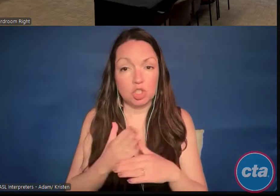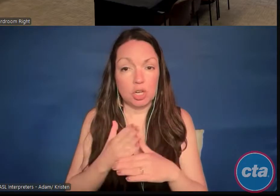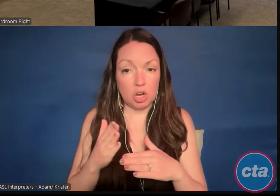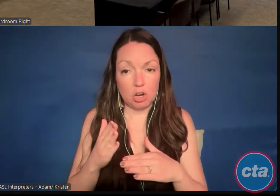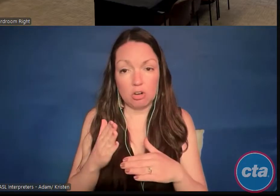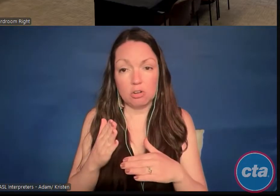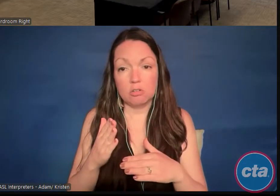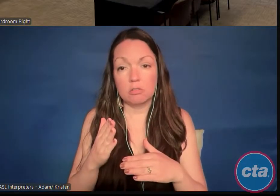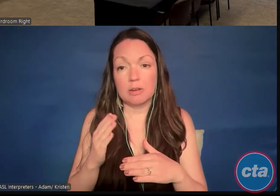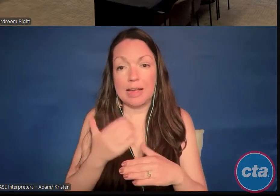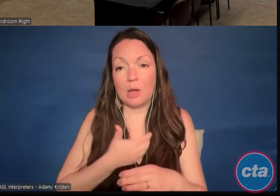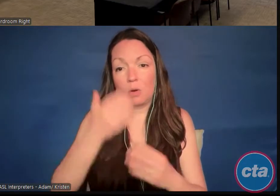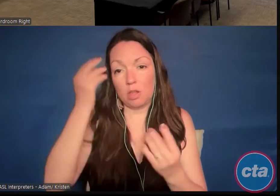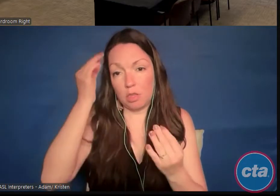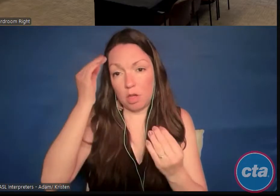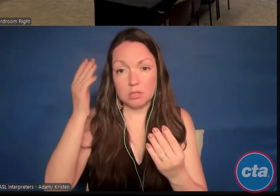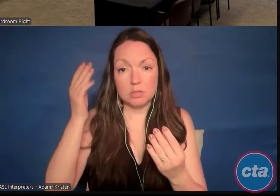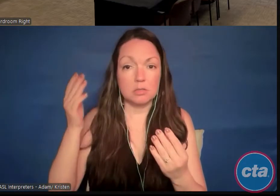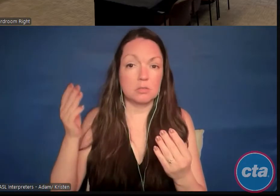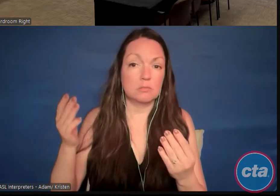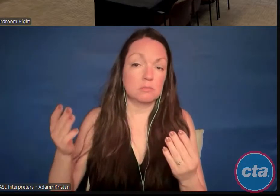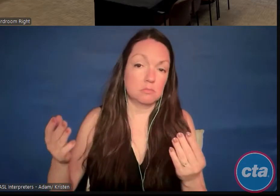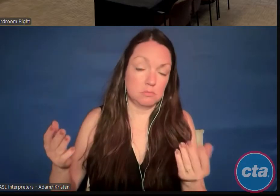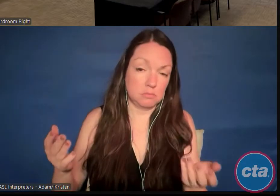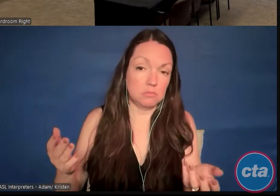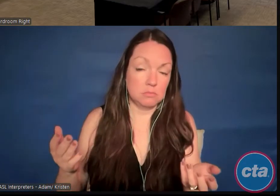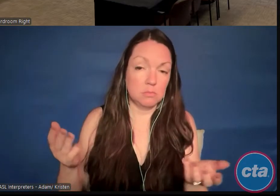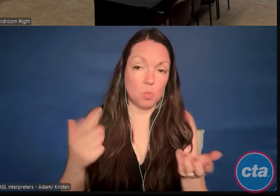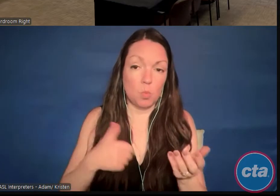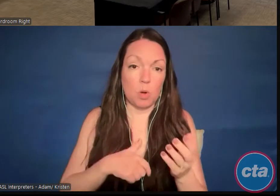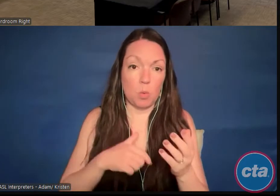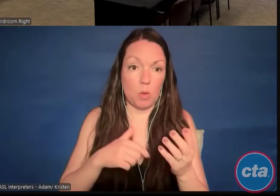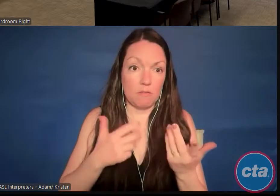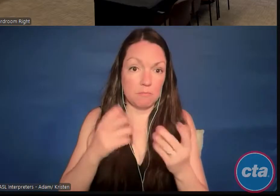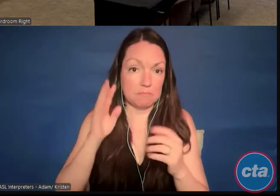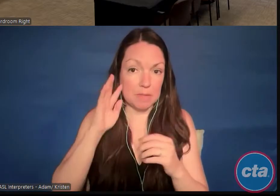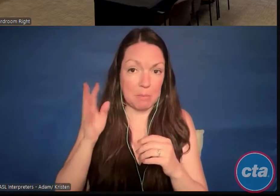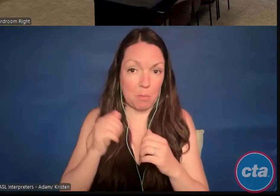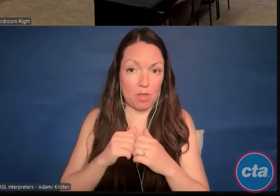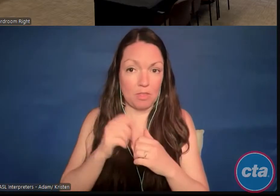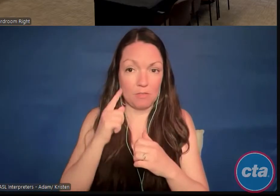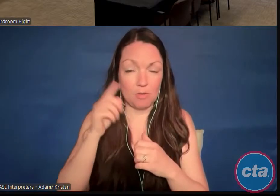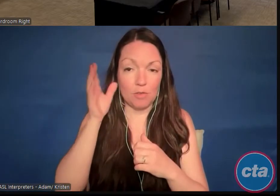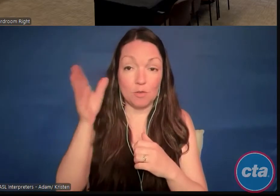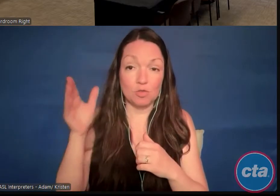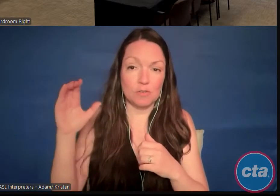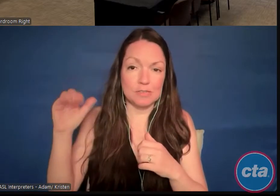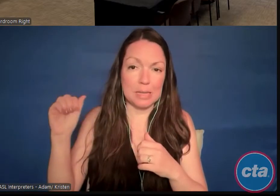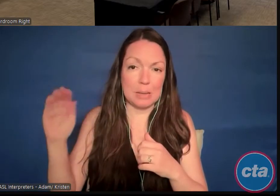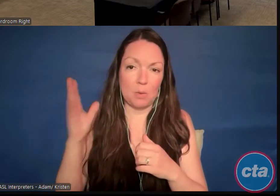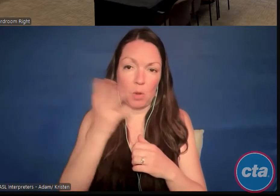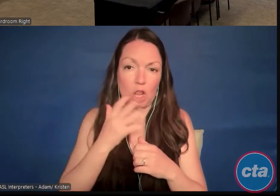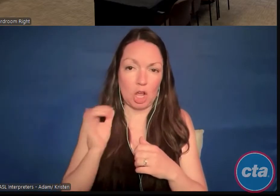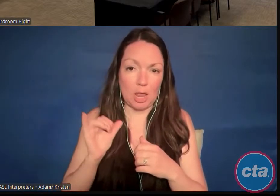sharing some of our thoughts that we've kind of built together in terms of what the future of CAB looks